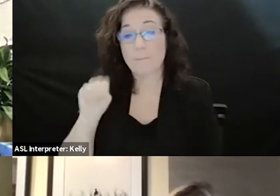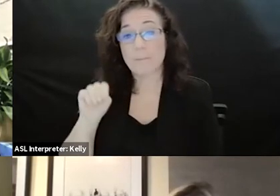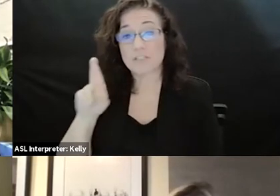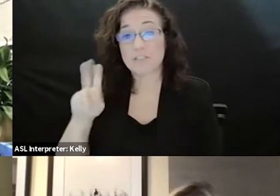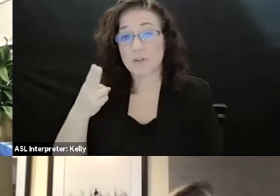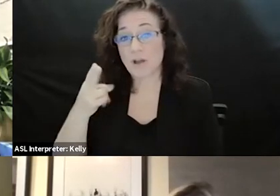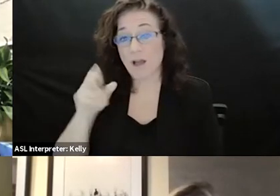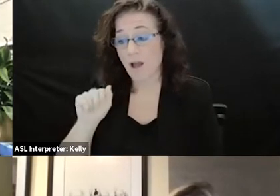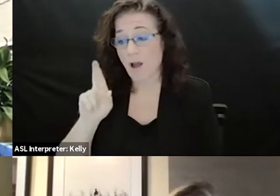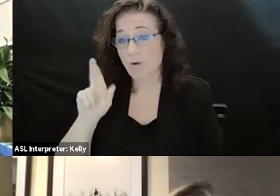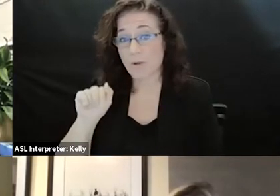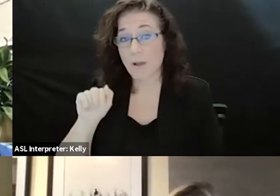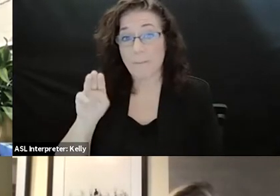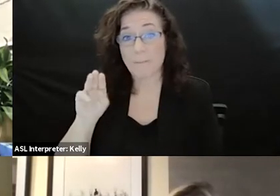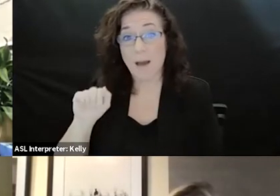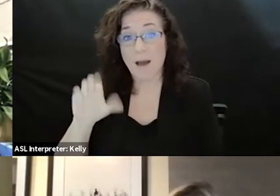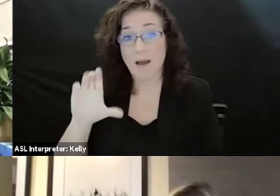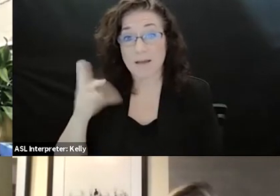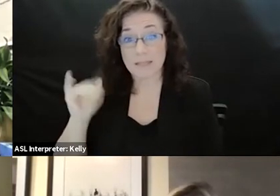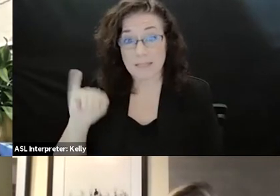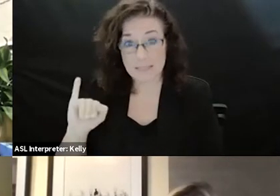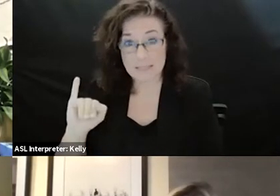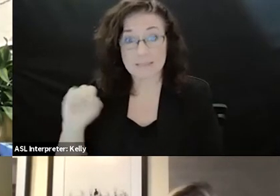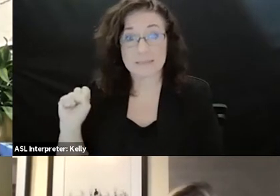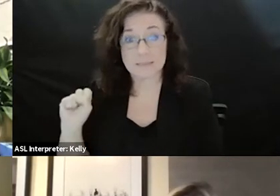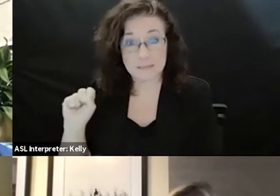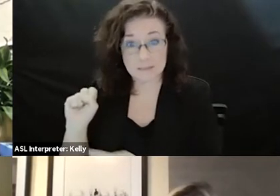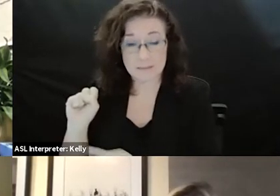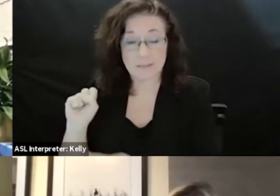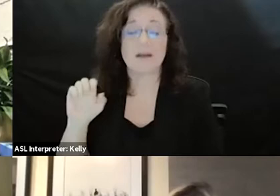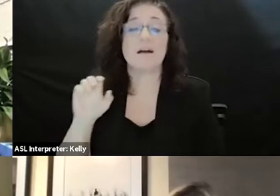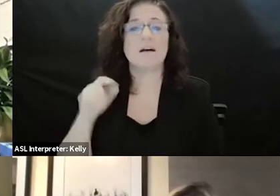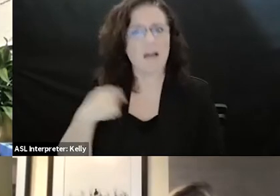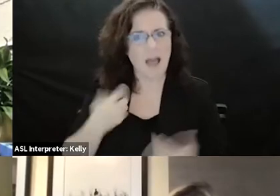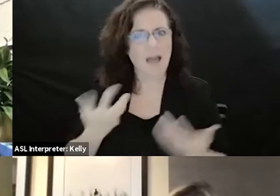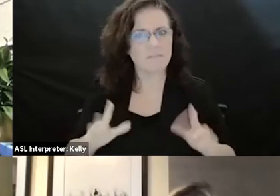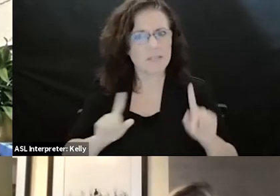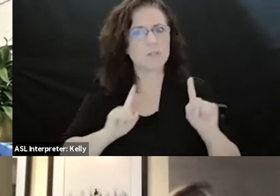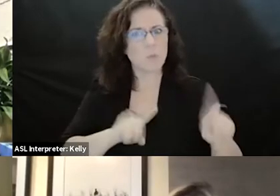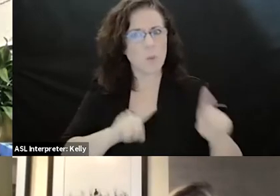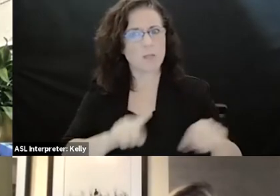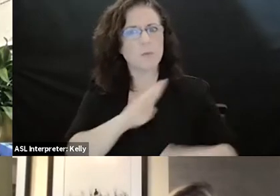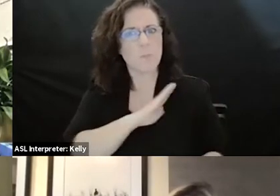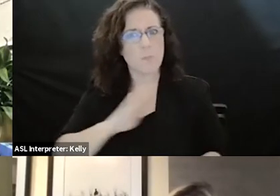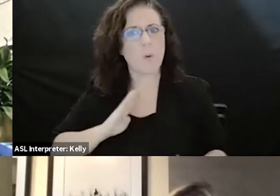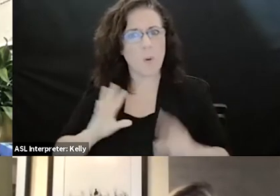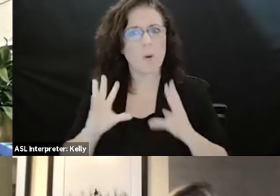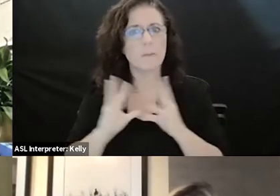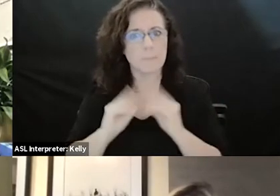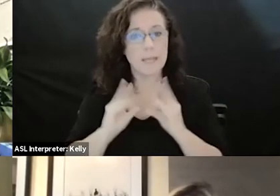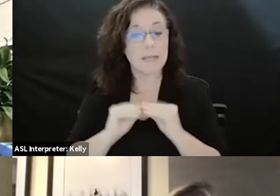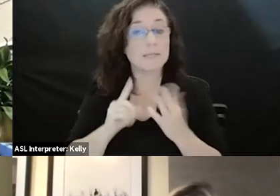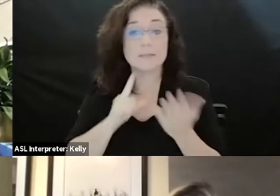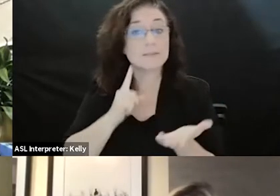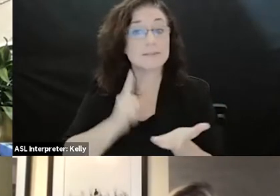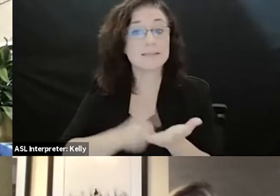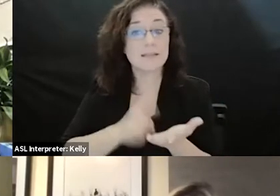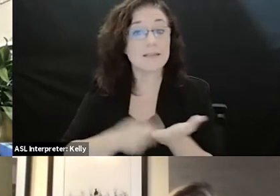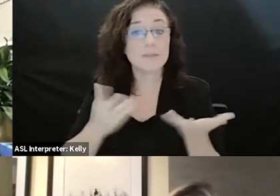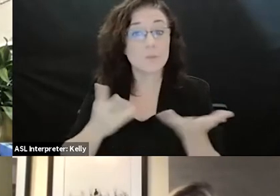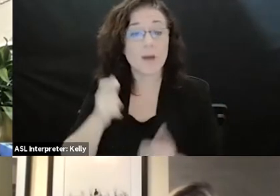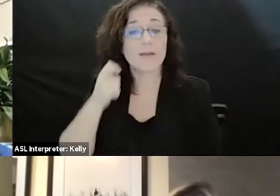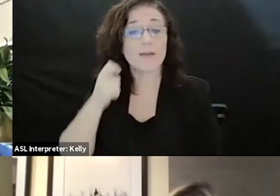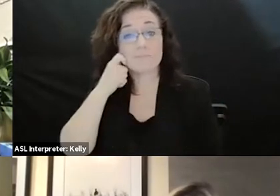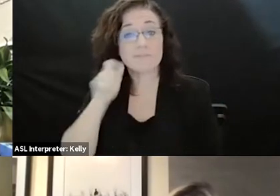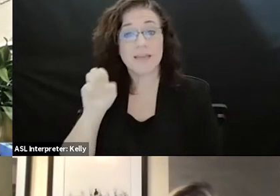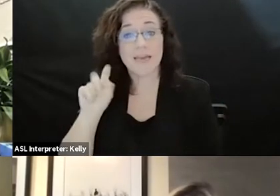and i've been at board meetings uh when ethnic studies was discussed in fact i sat behind him um at